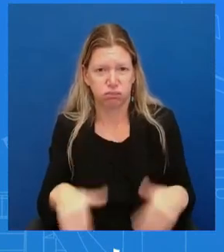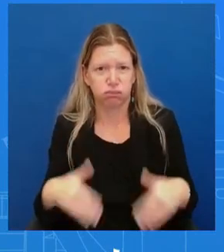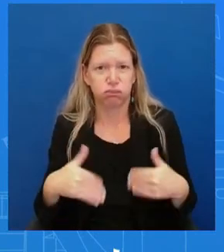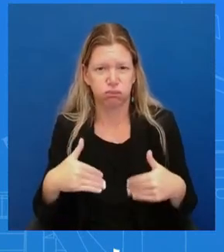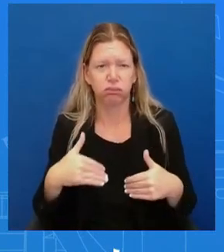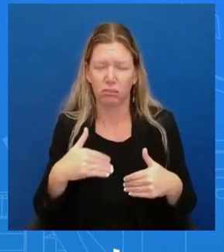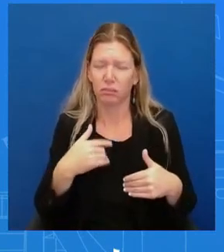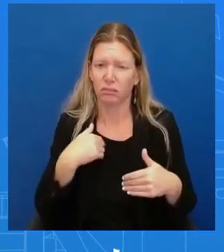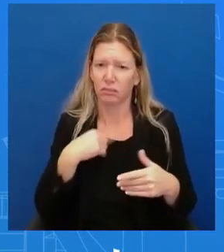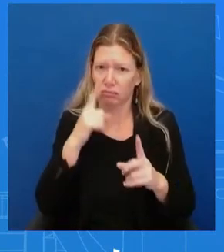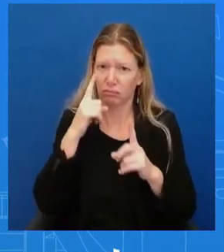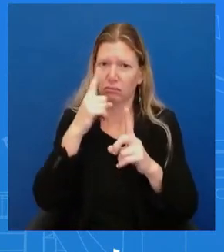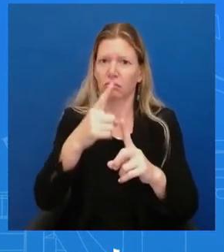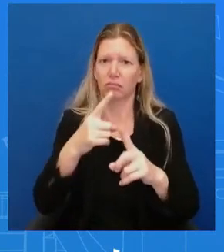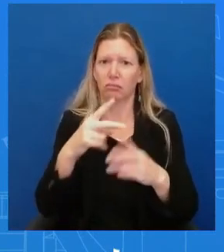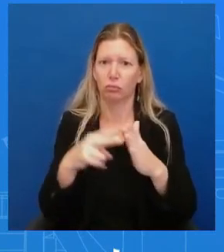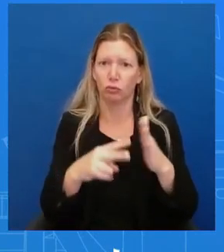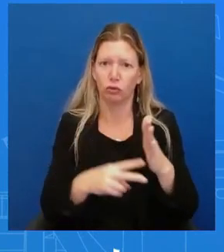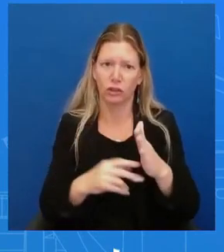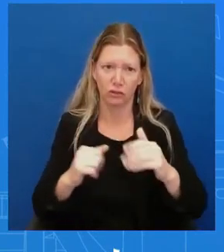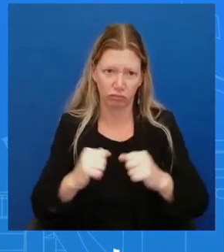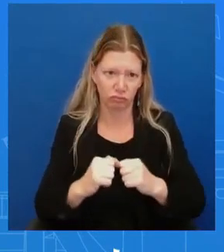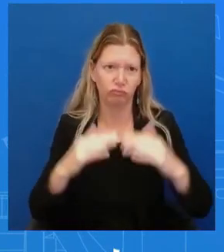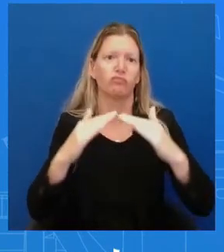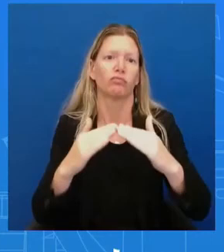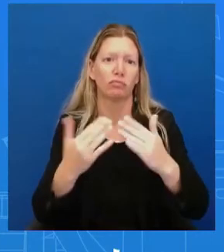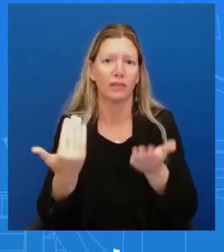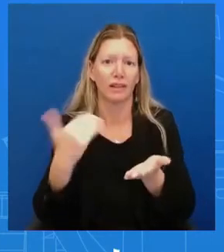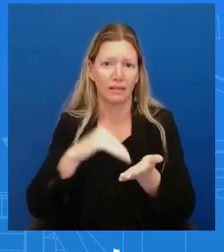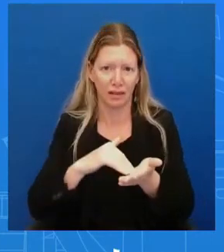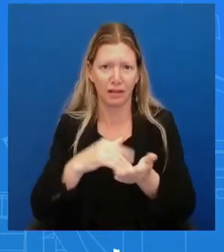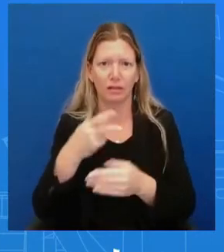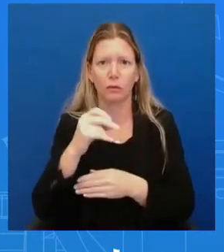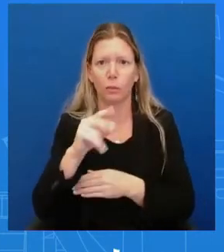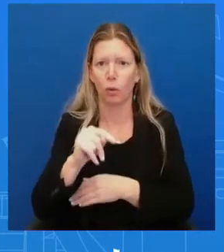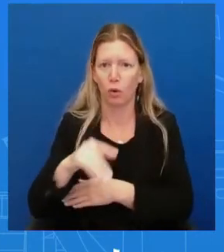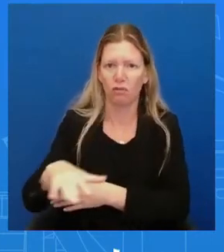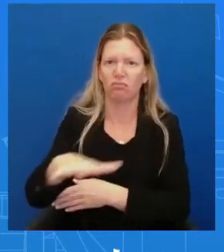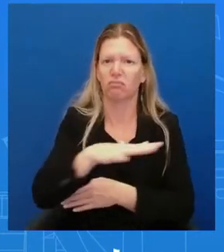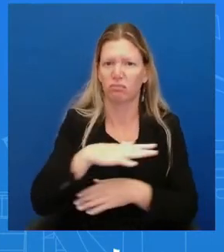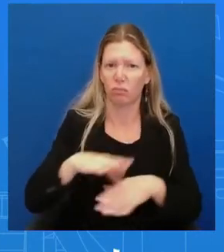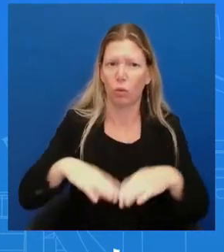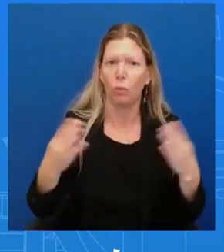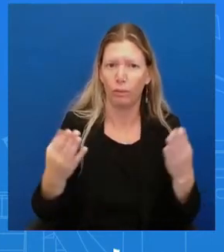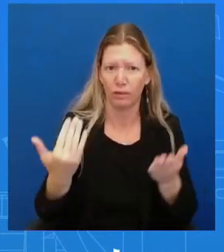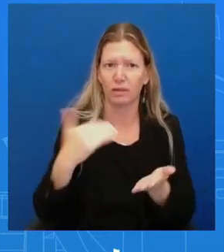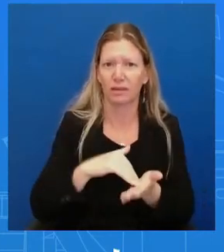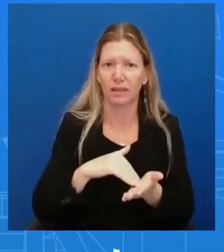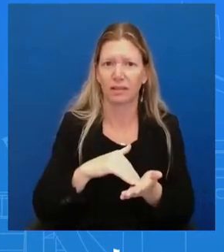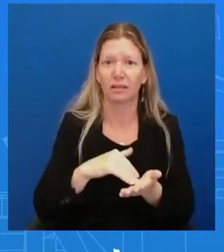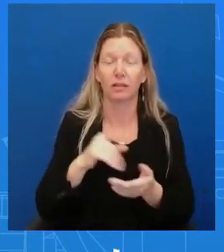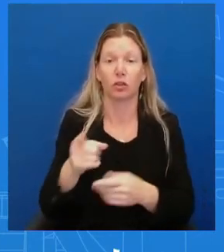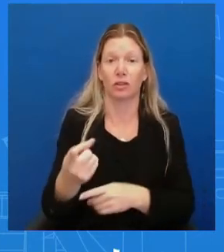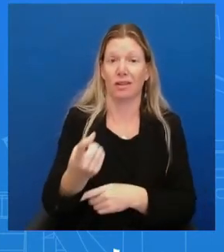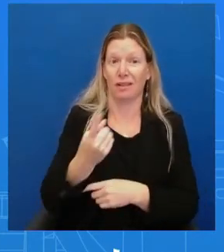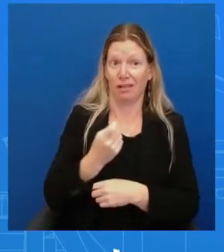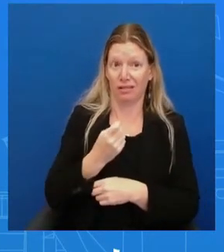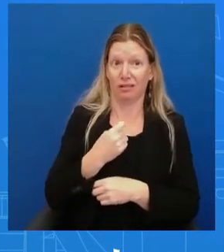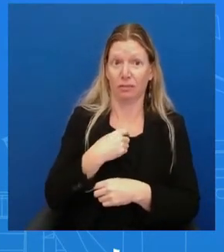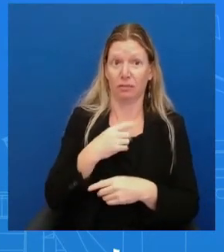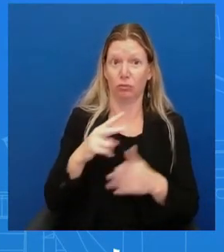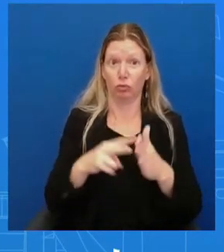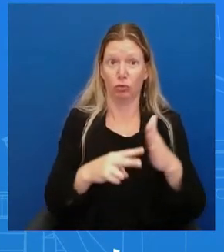bridges and certainly infrastructure, no, but that's why the bipartisan infrastructure legislation was so important. Let's not forget